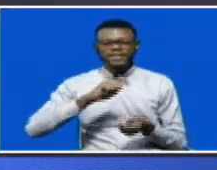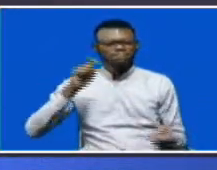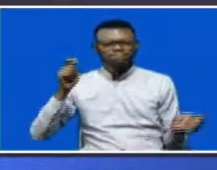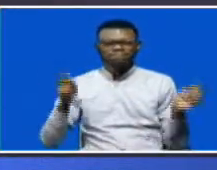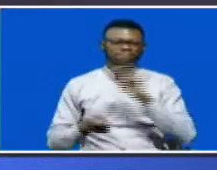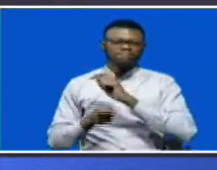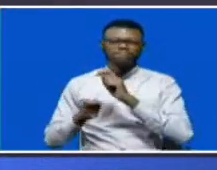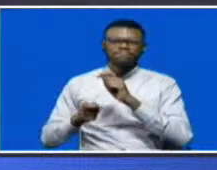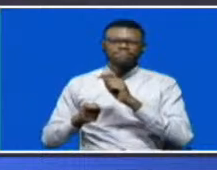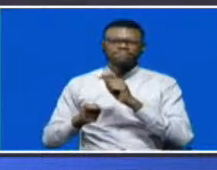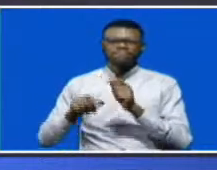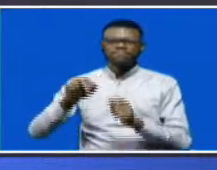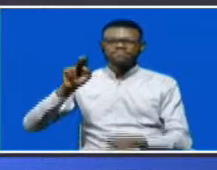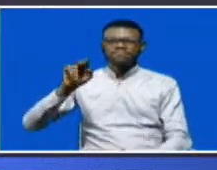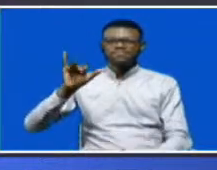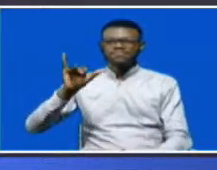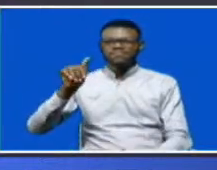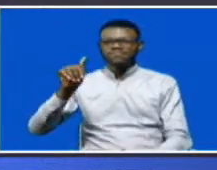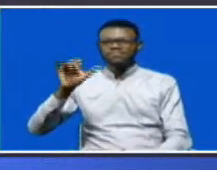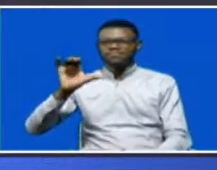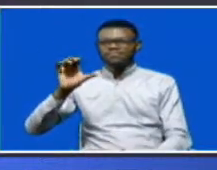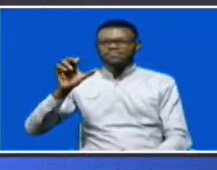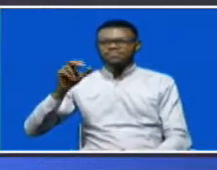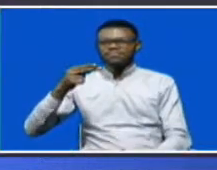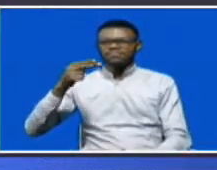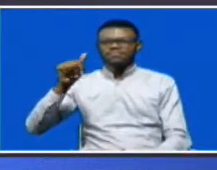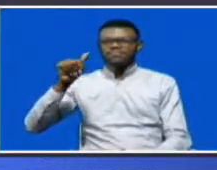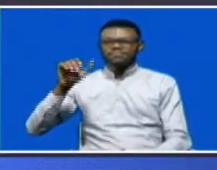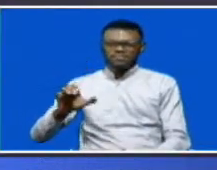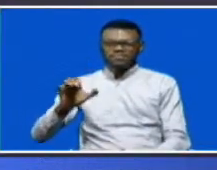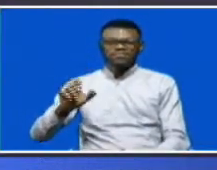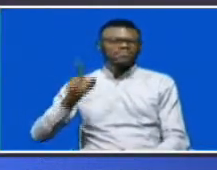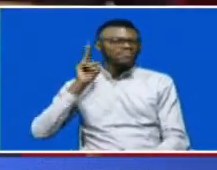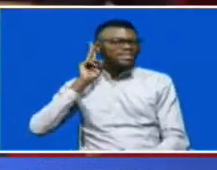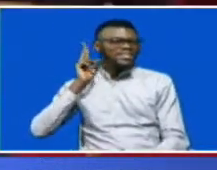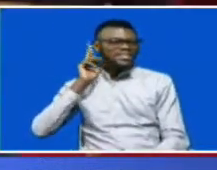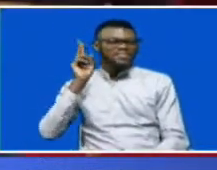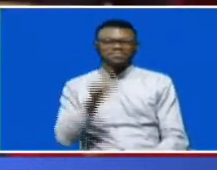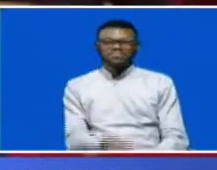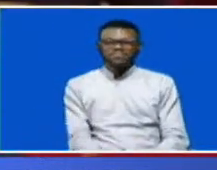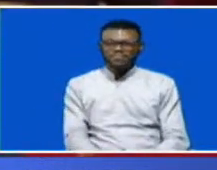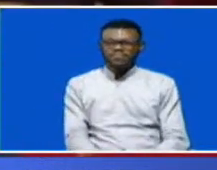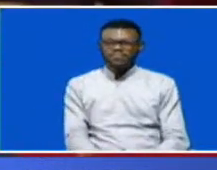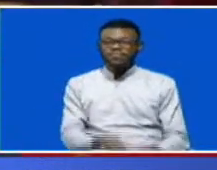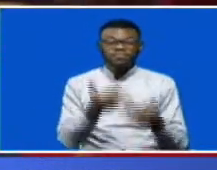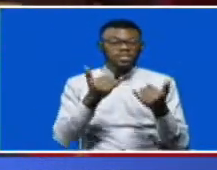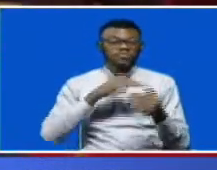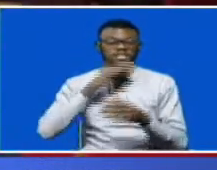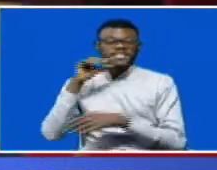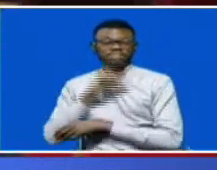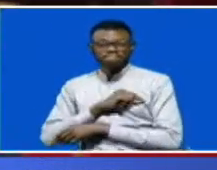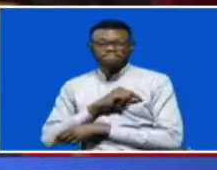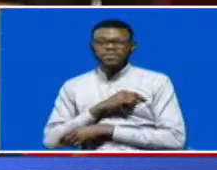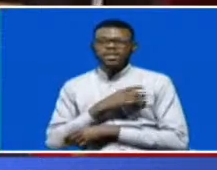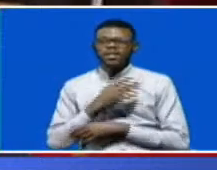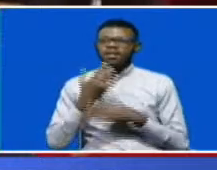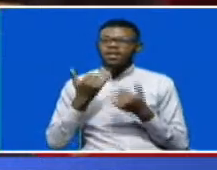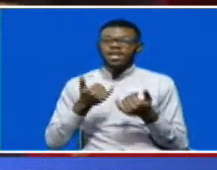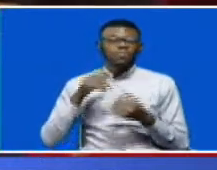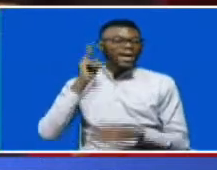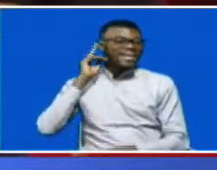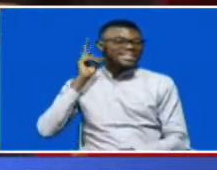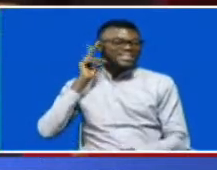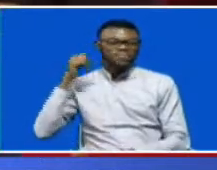Simeon Nyachae Stadium, Kisii. And with Nyachae's exit lies a huge political void in